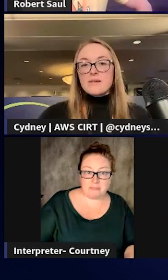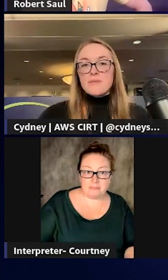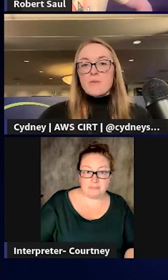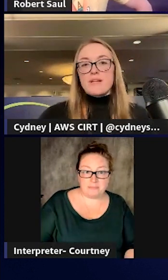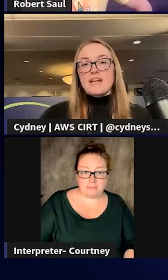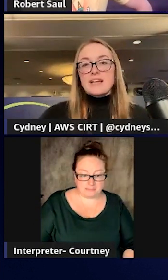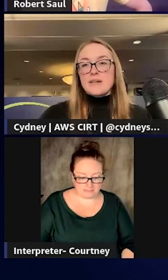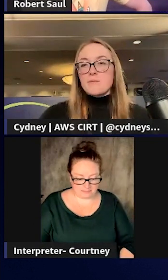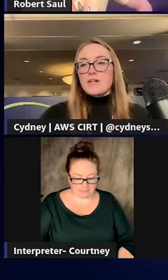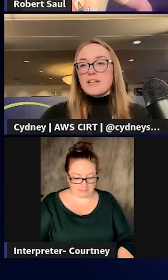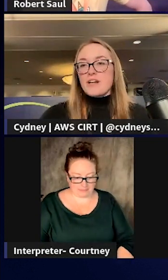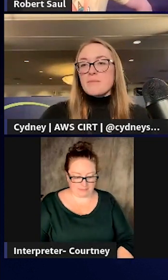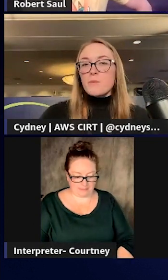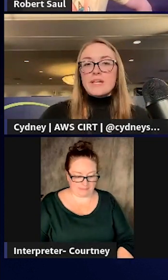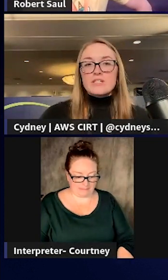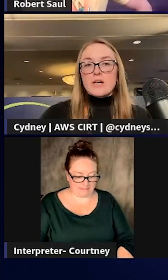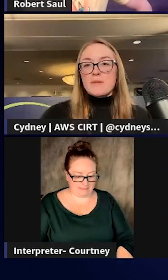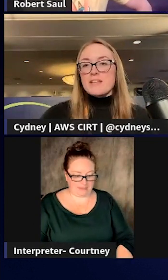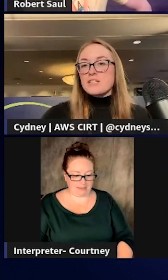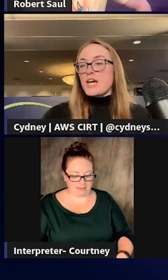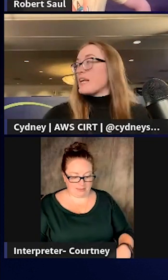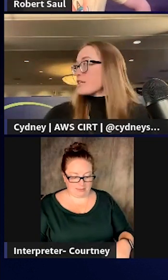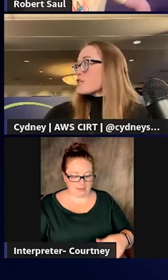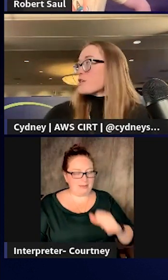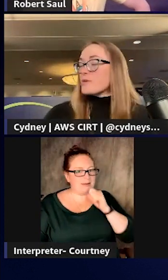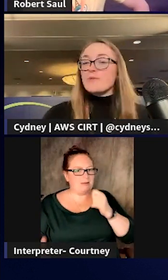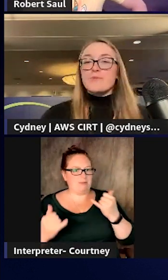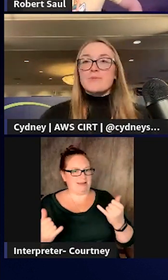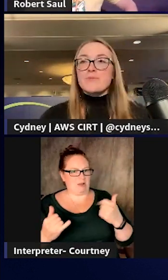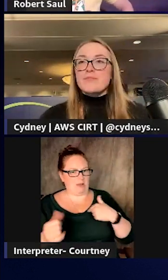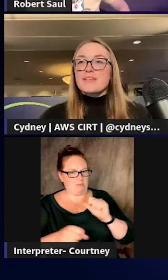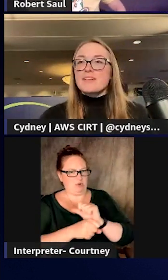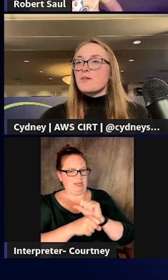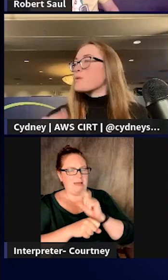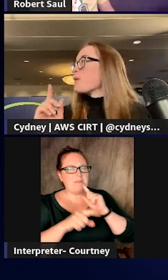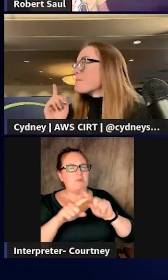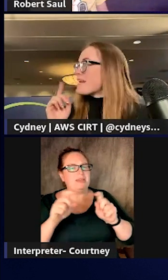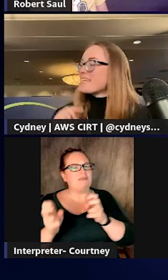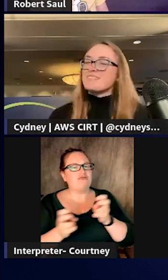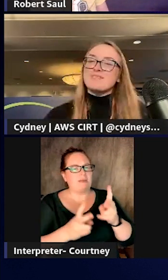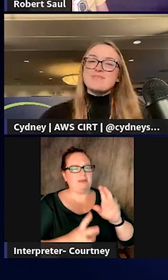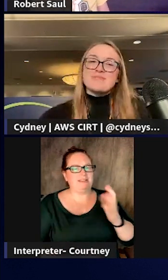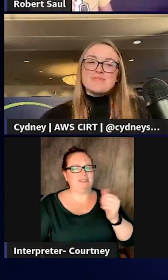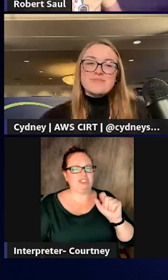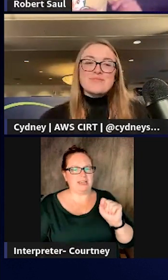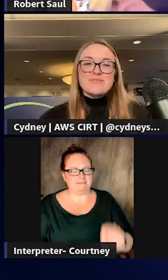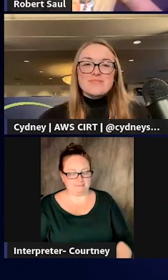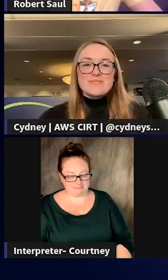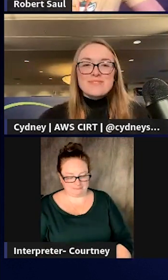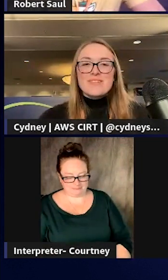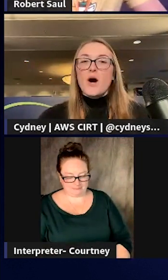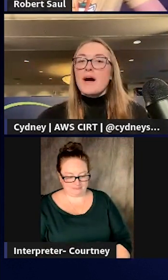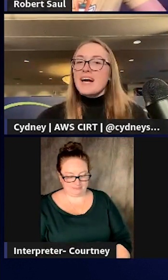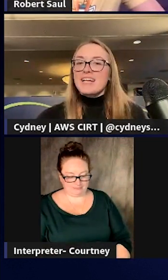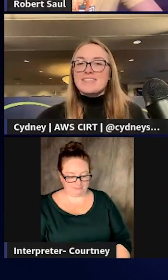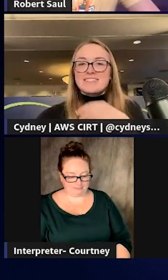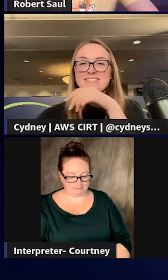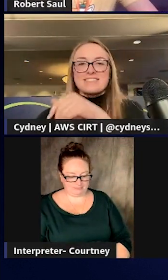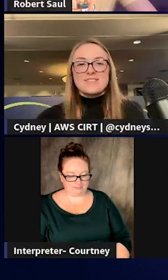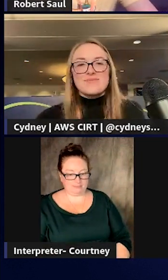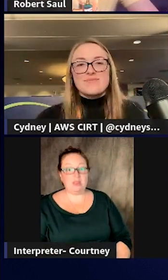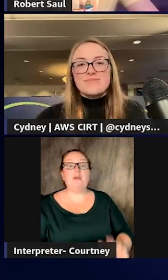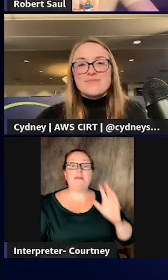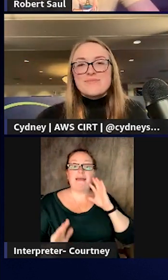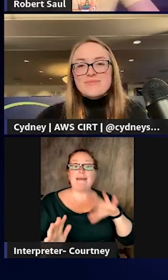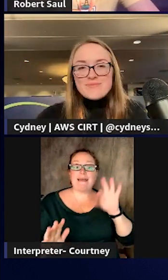Not at the moment. I am working on it, but we can drop that in the chat here soon. Yeah. Okay. So drop that link. Oh, I got